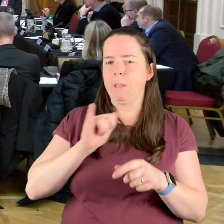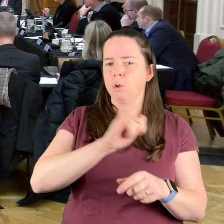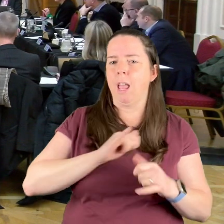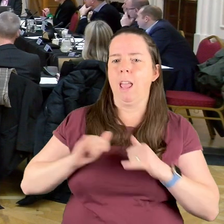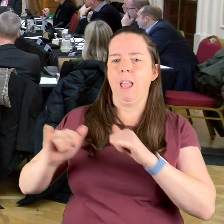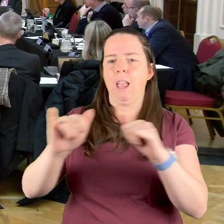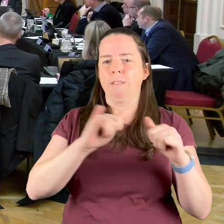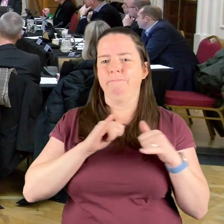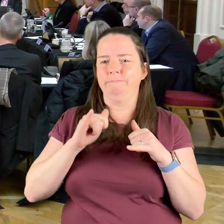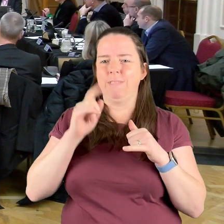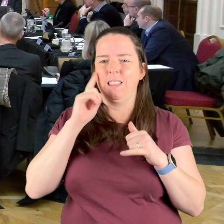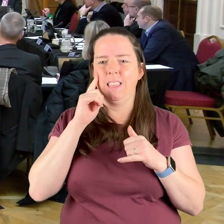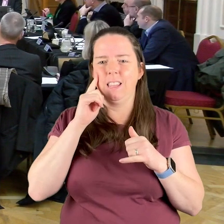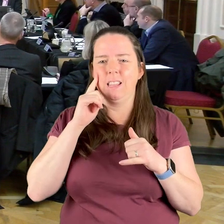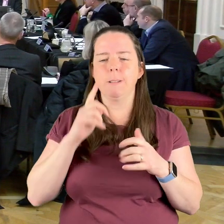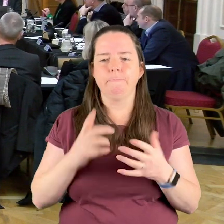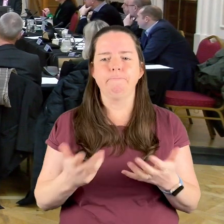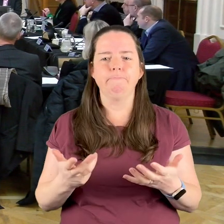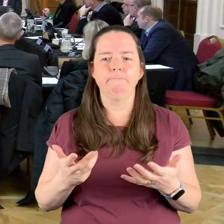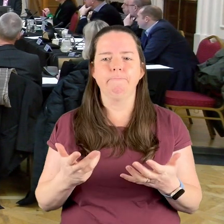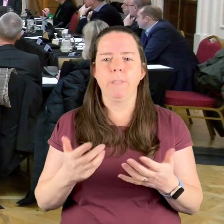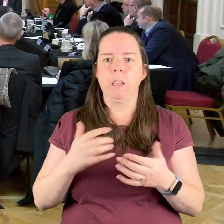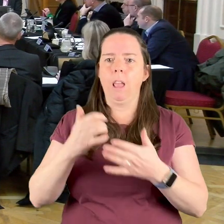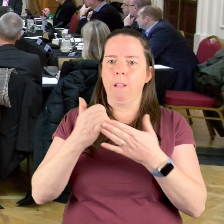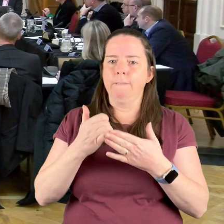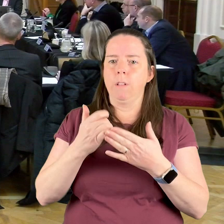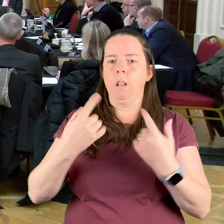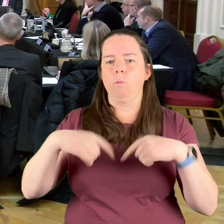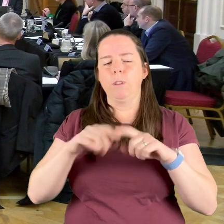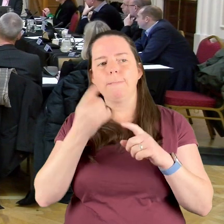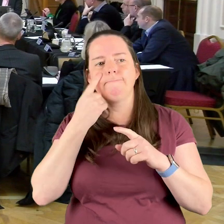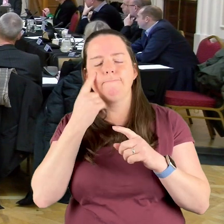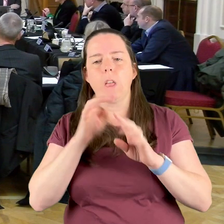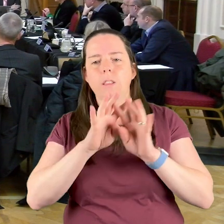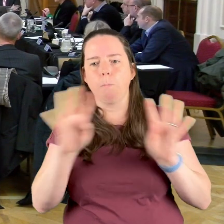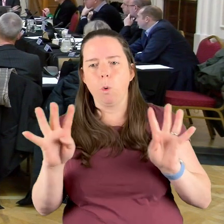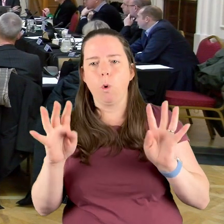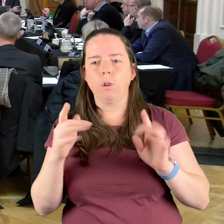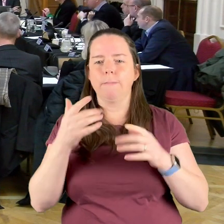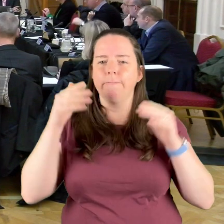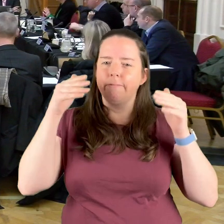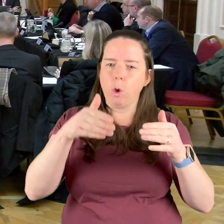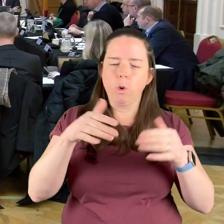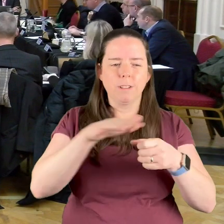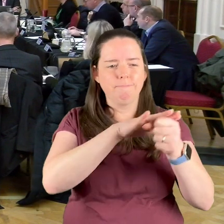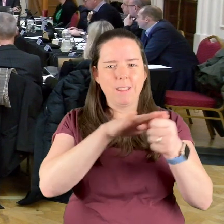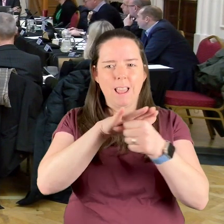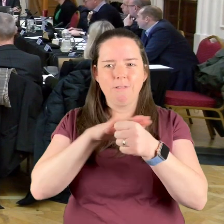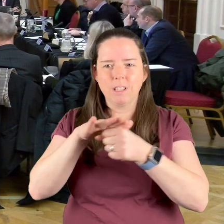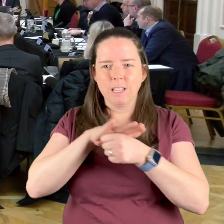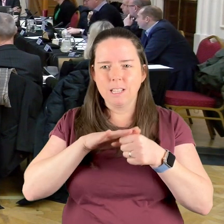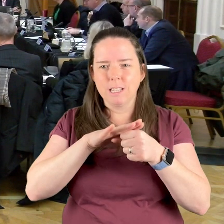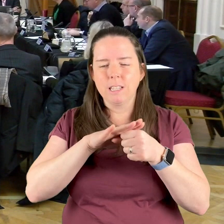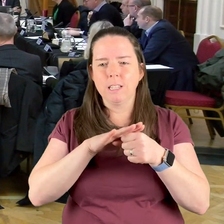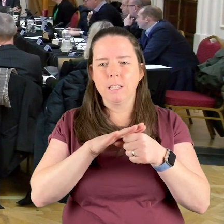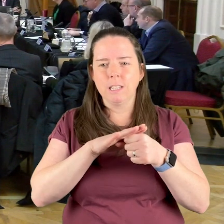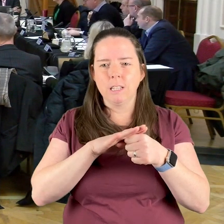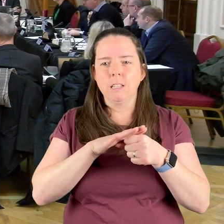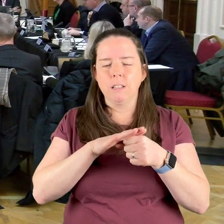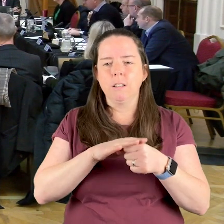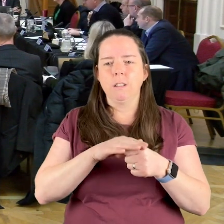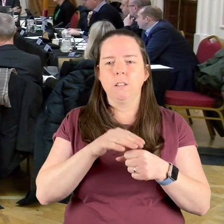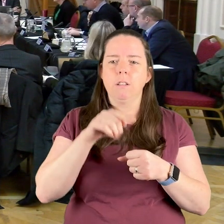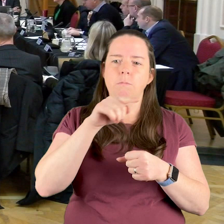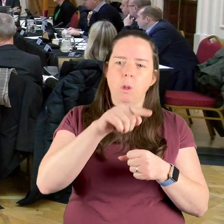of concerns about this, and I think it would be helpful as we continue to look at this as a board to focus on those